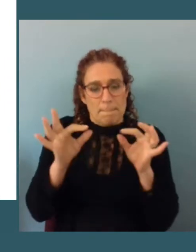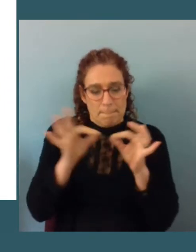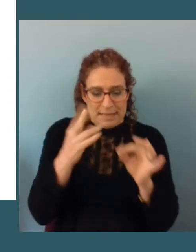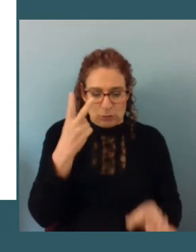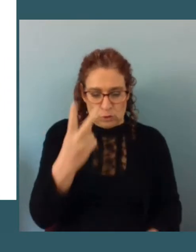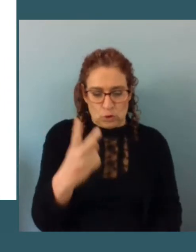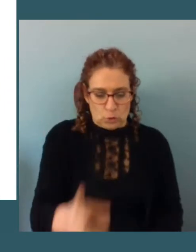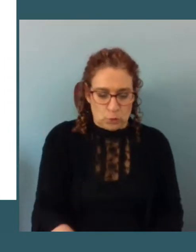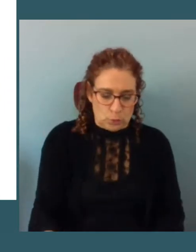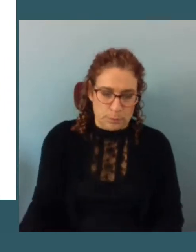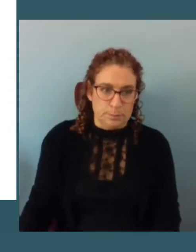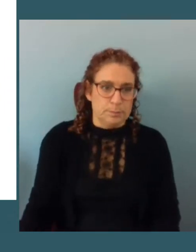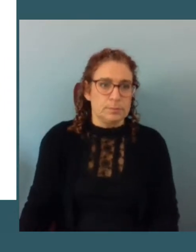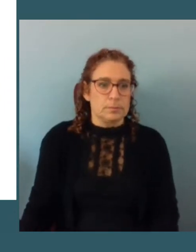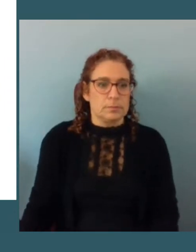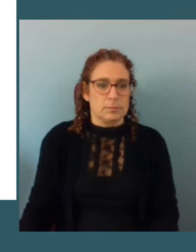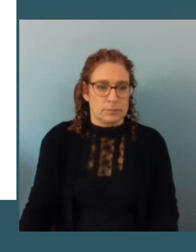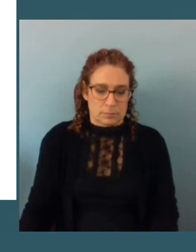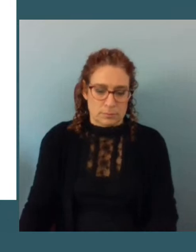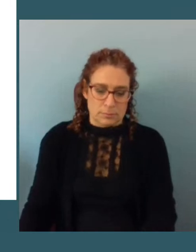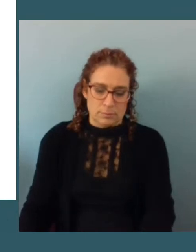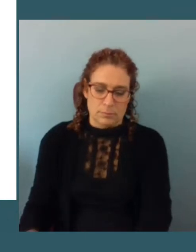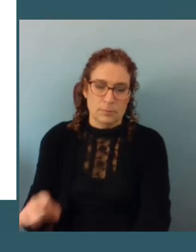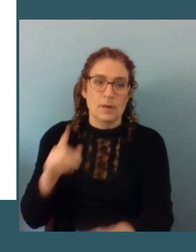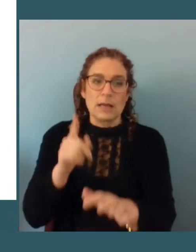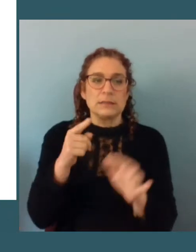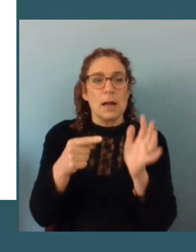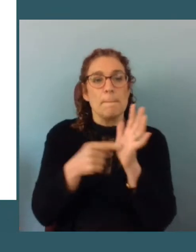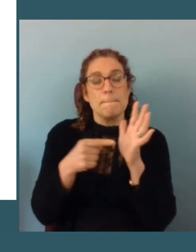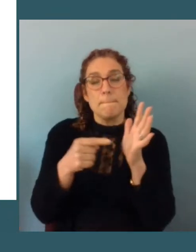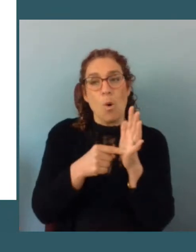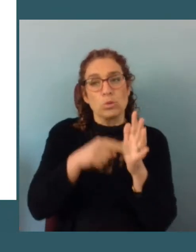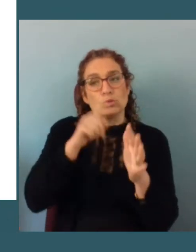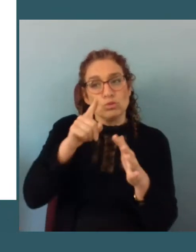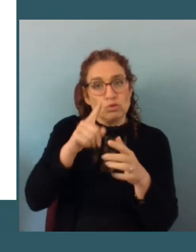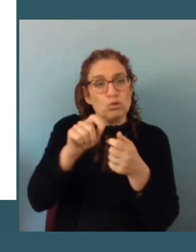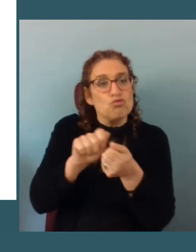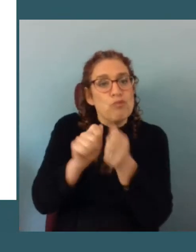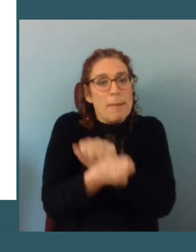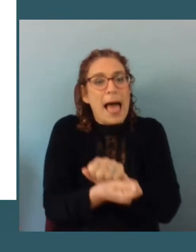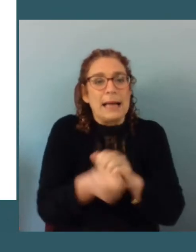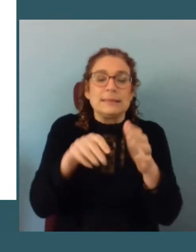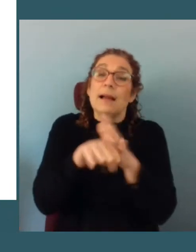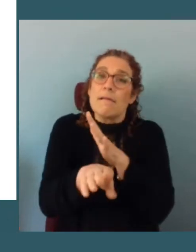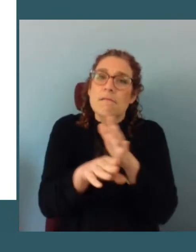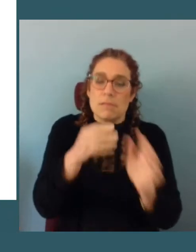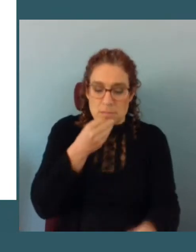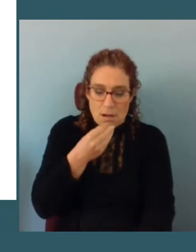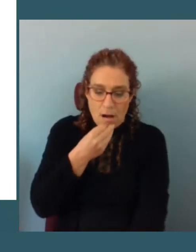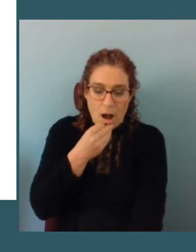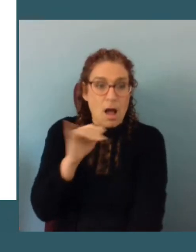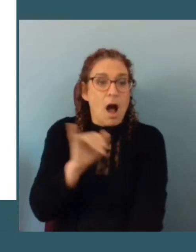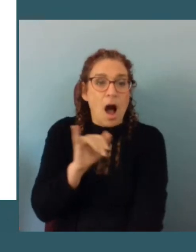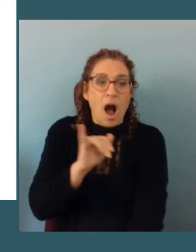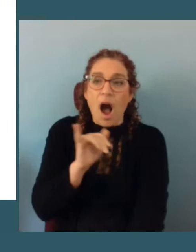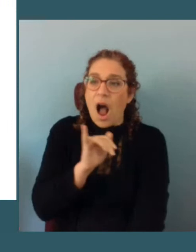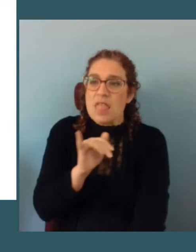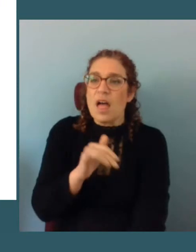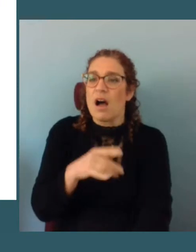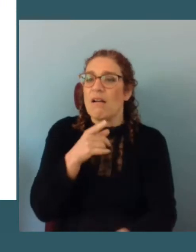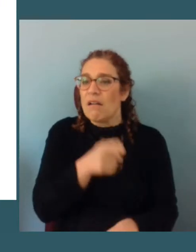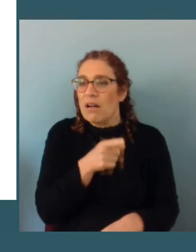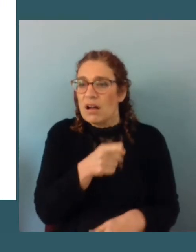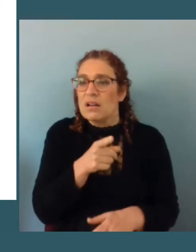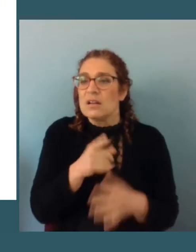really important about replacing these in the diet. So whether that's through alternative foods or